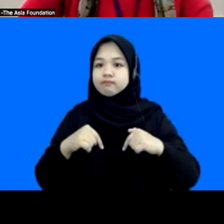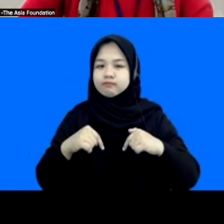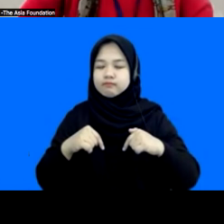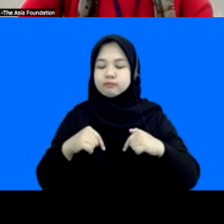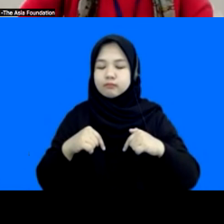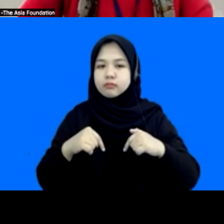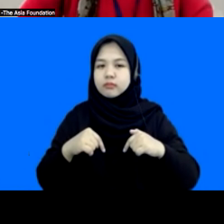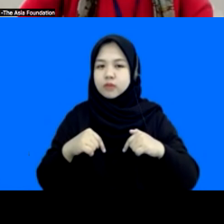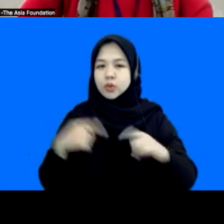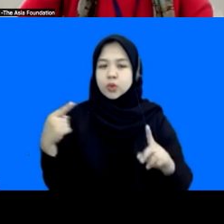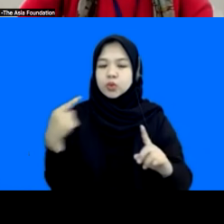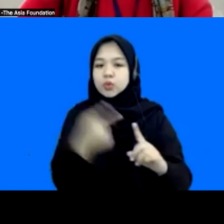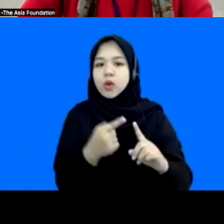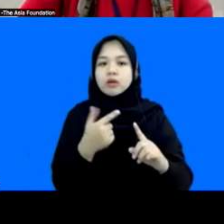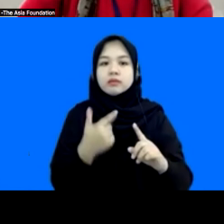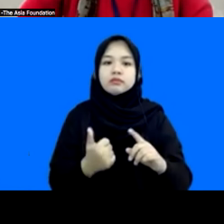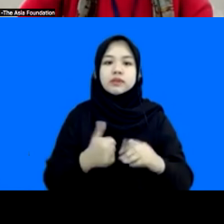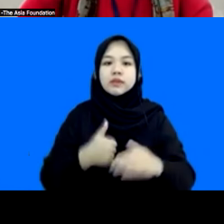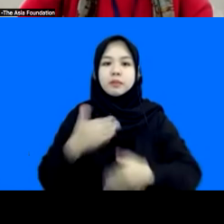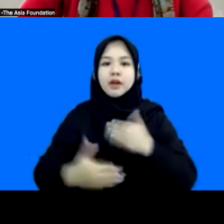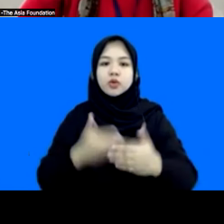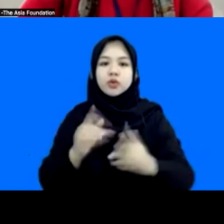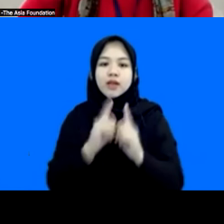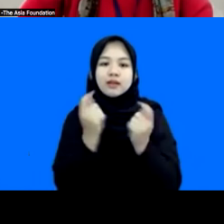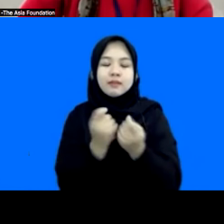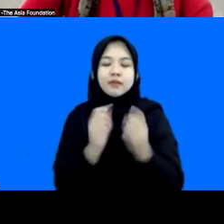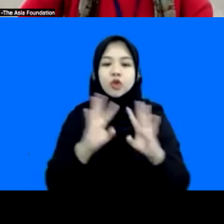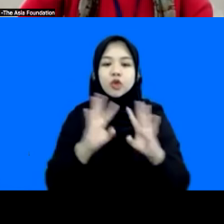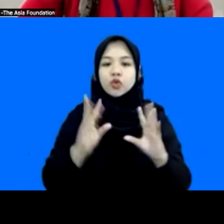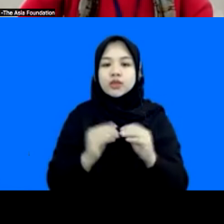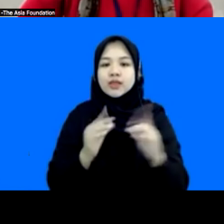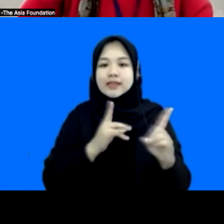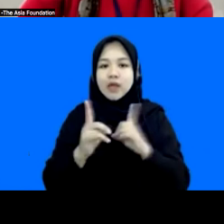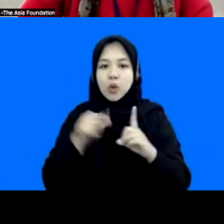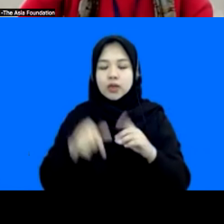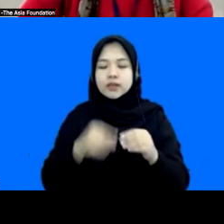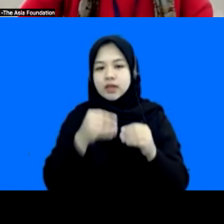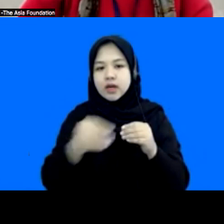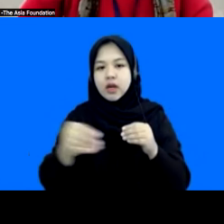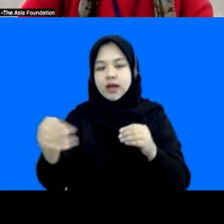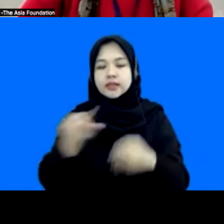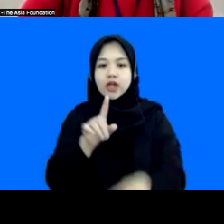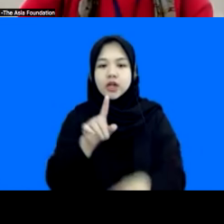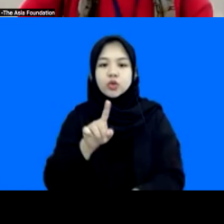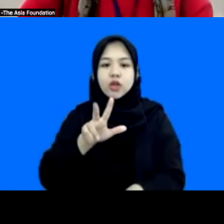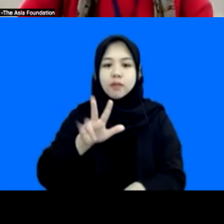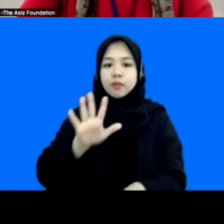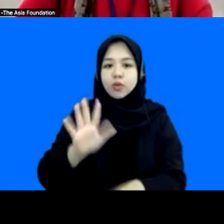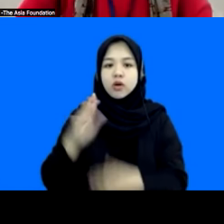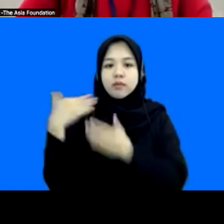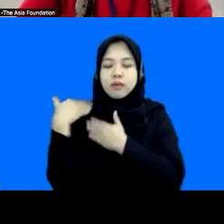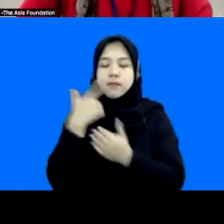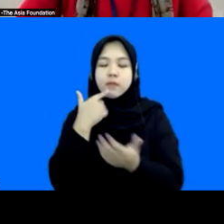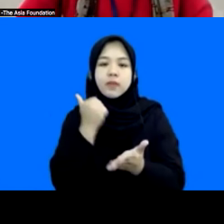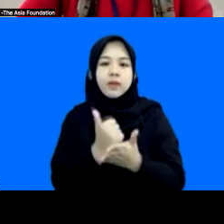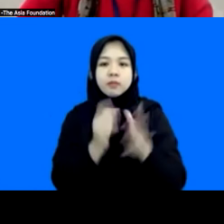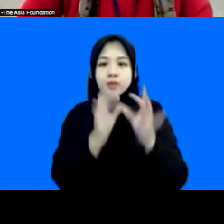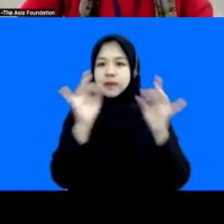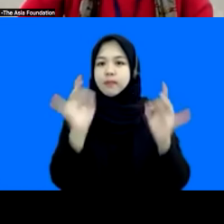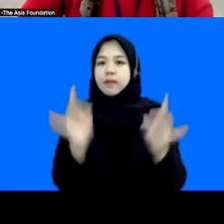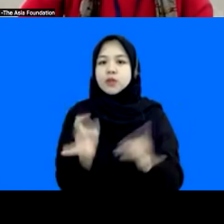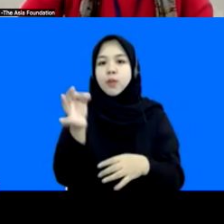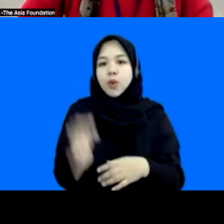of discussions with 185 stakeholders across several ASEAN cities that looked at the